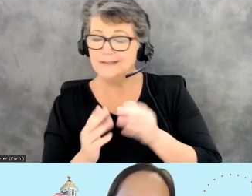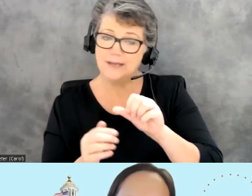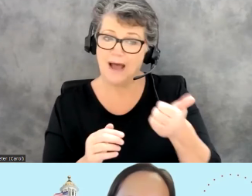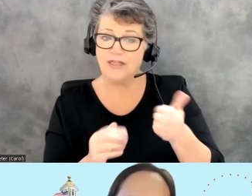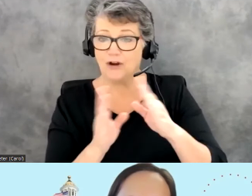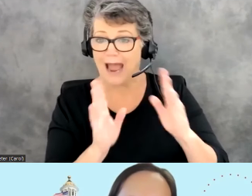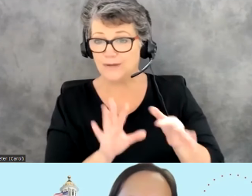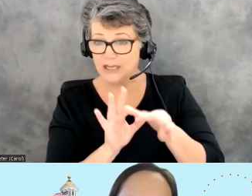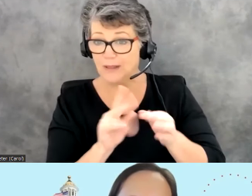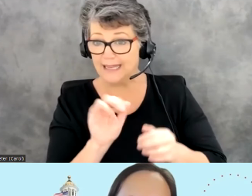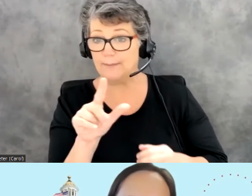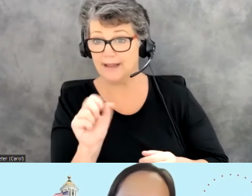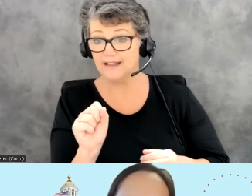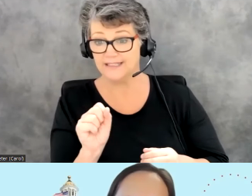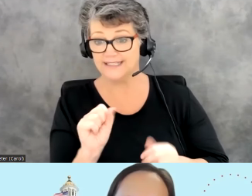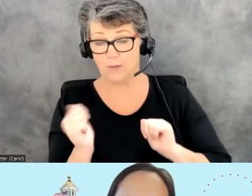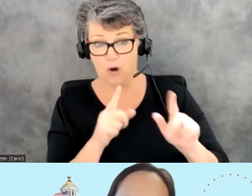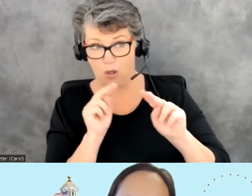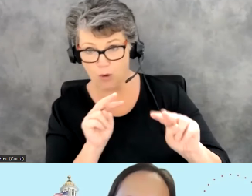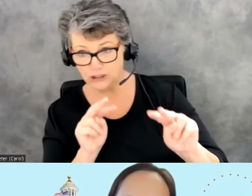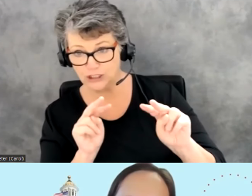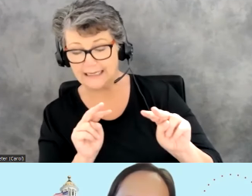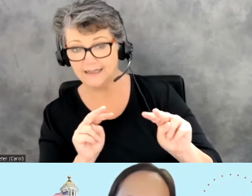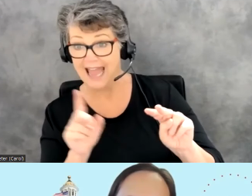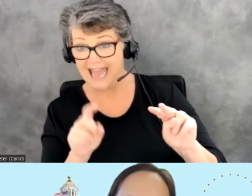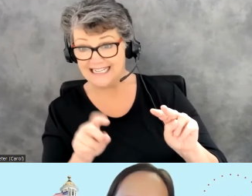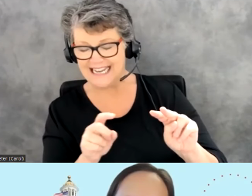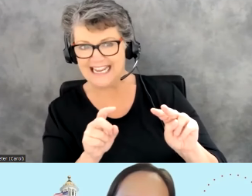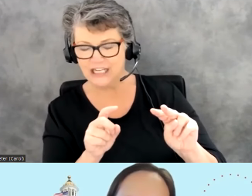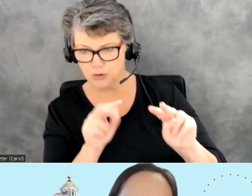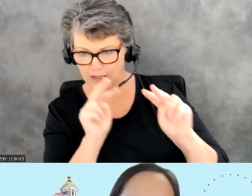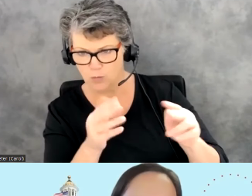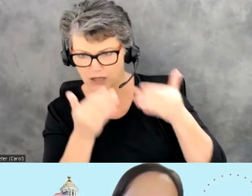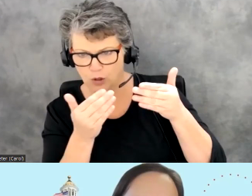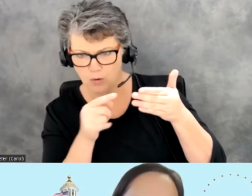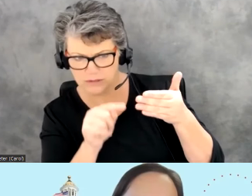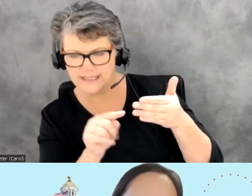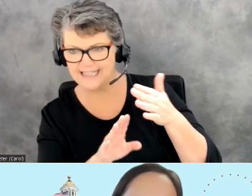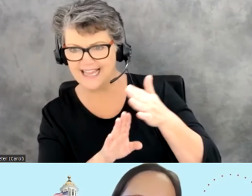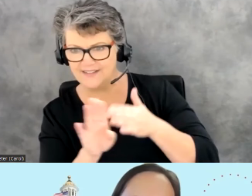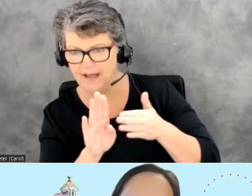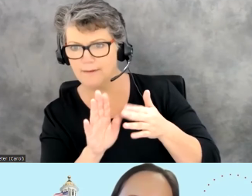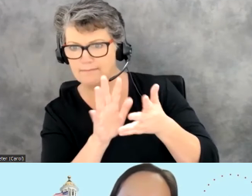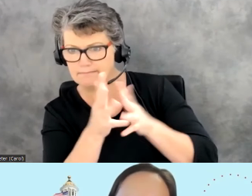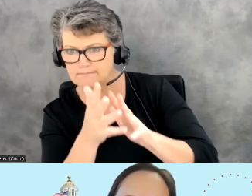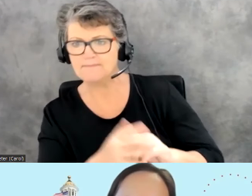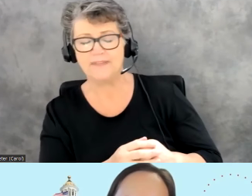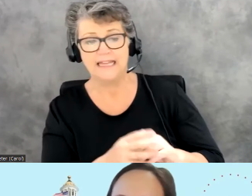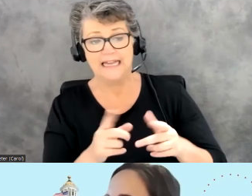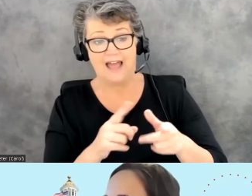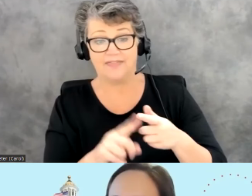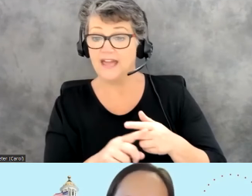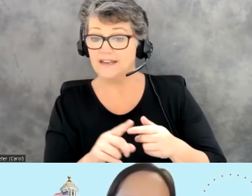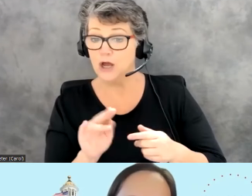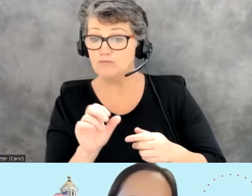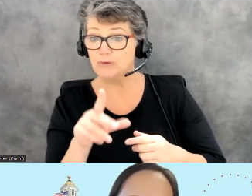housing related bills that we're all watching and need to stay close to as we see them develop over time. And then she's going to give